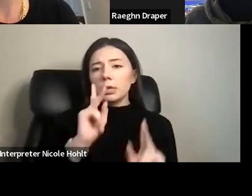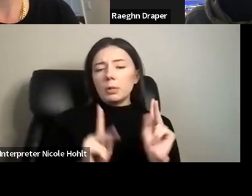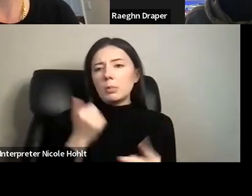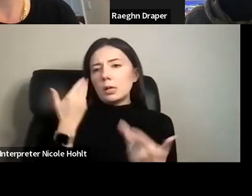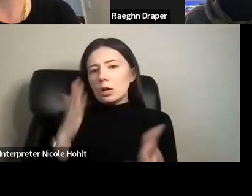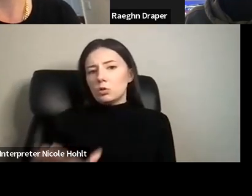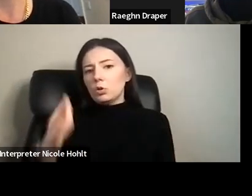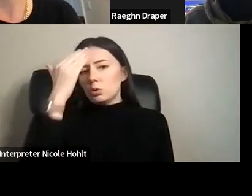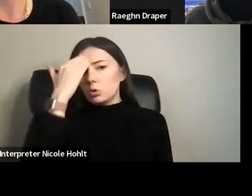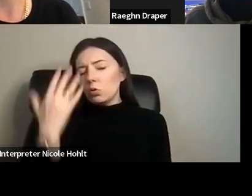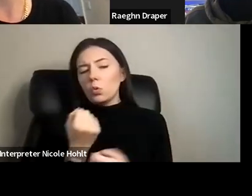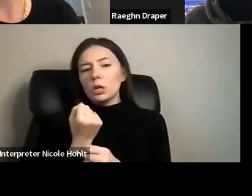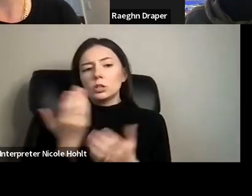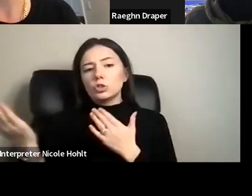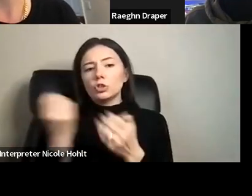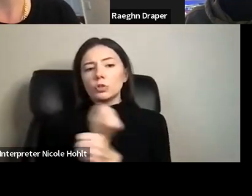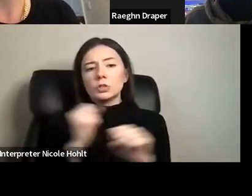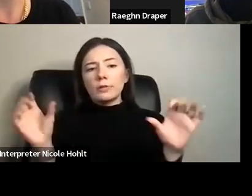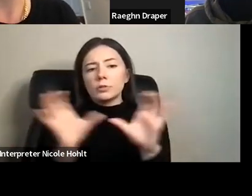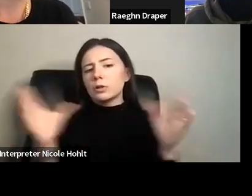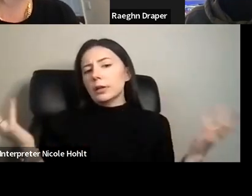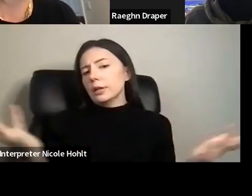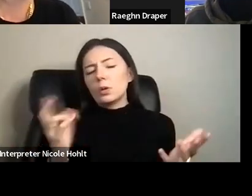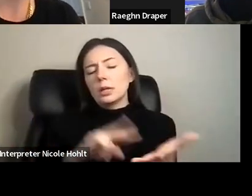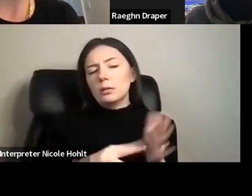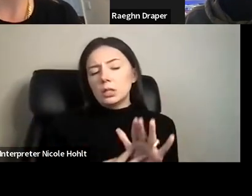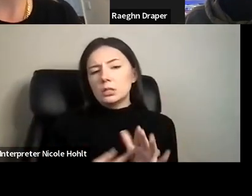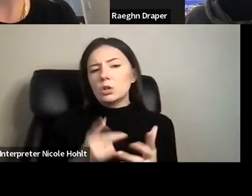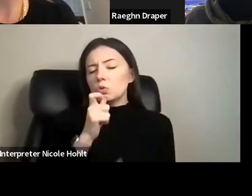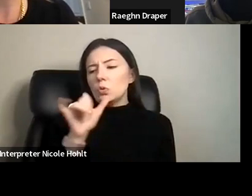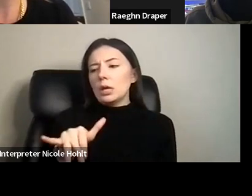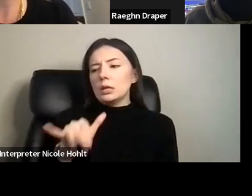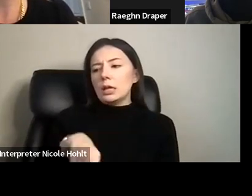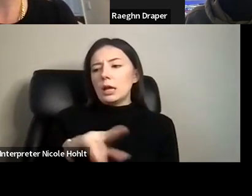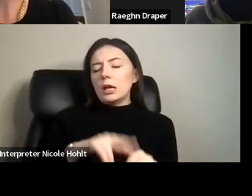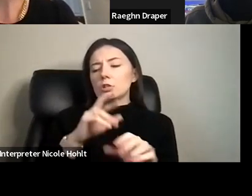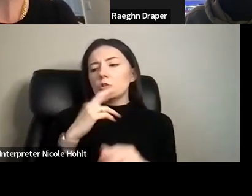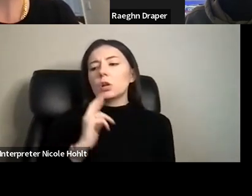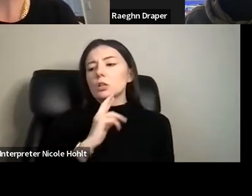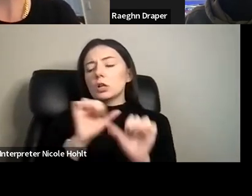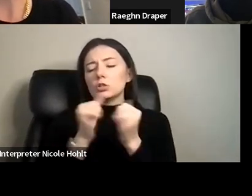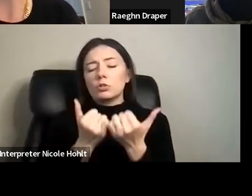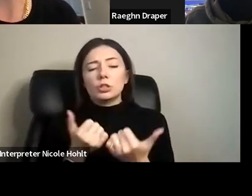what ServSafe is and who the National Restaurant Association is. Can you